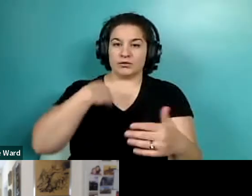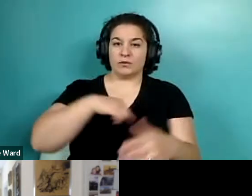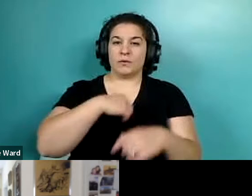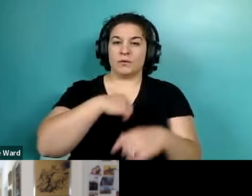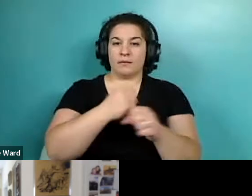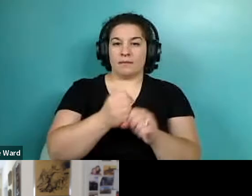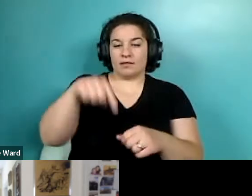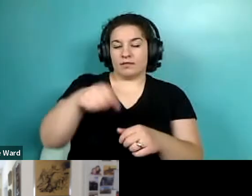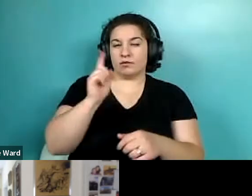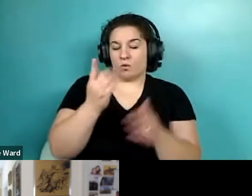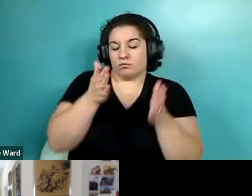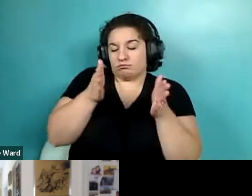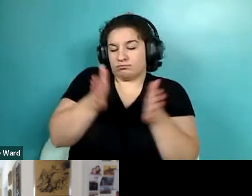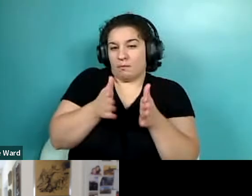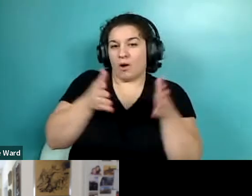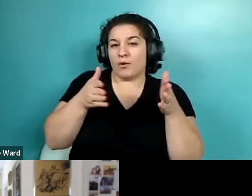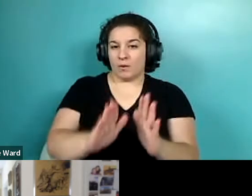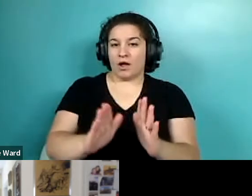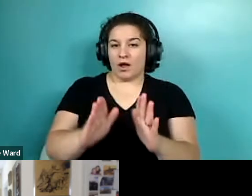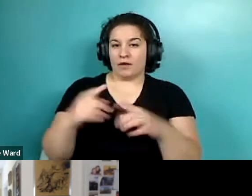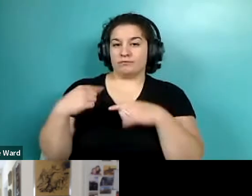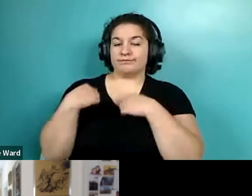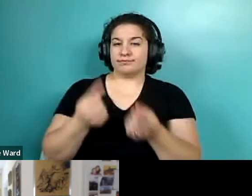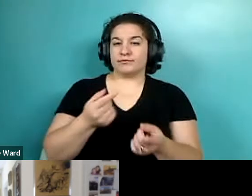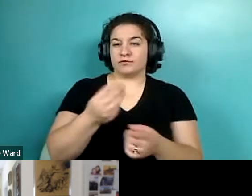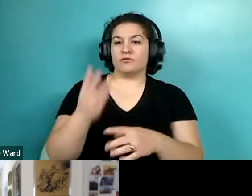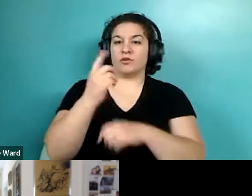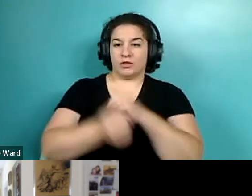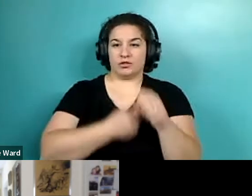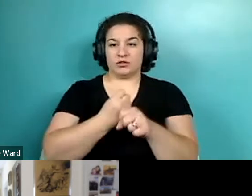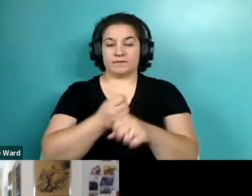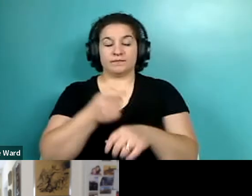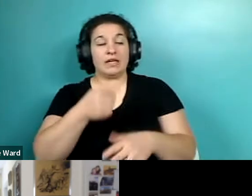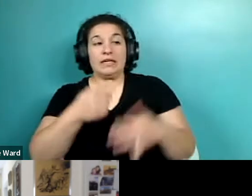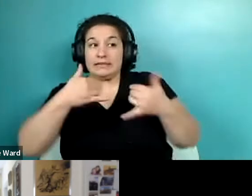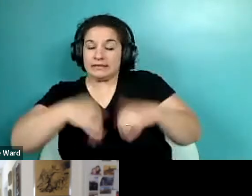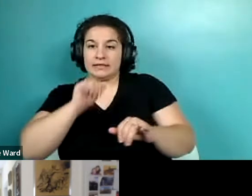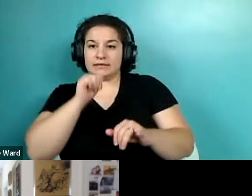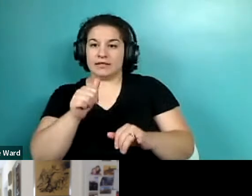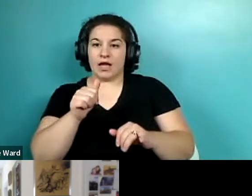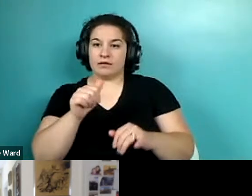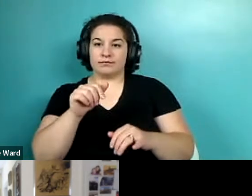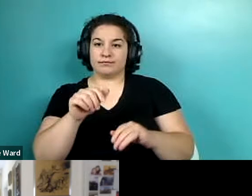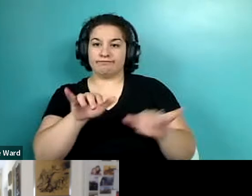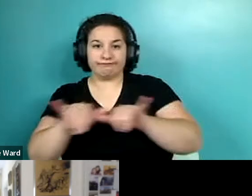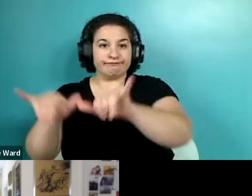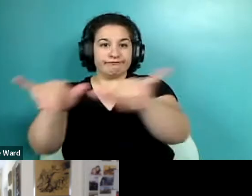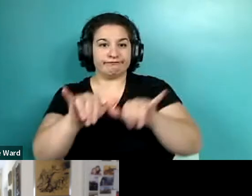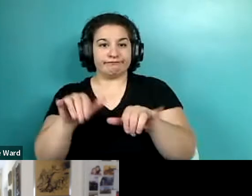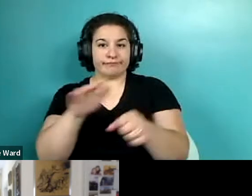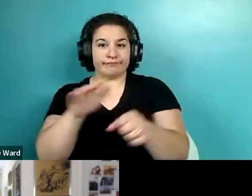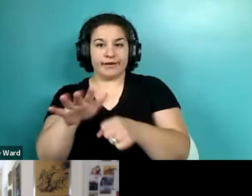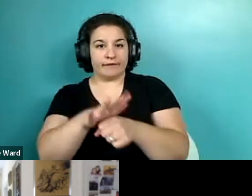way over the past couple of years. But it's still not uniform enough. The captioning is